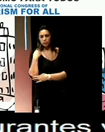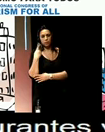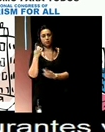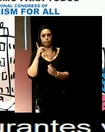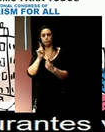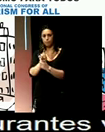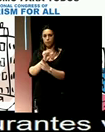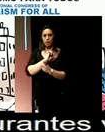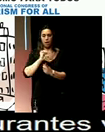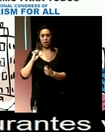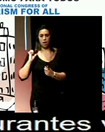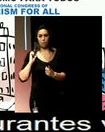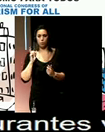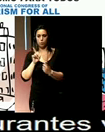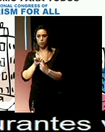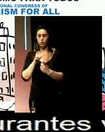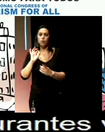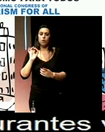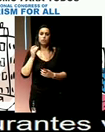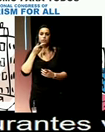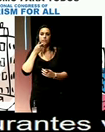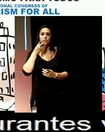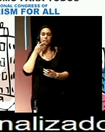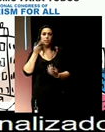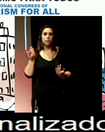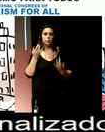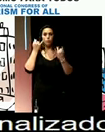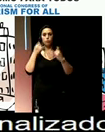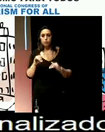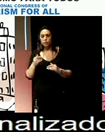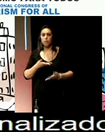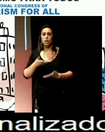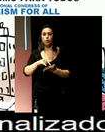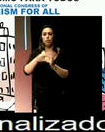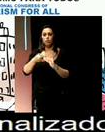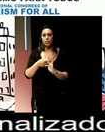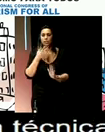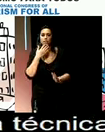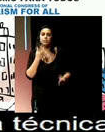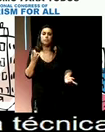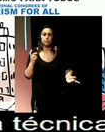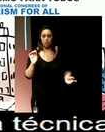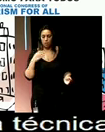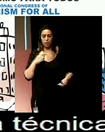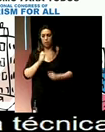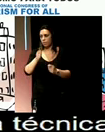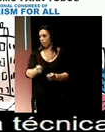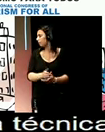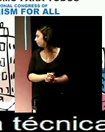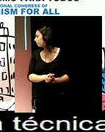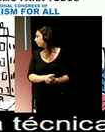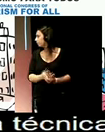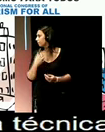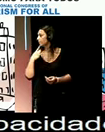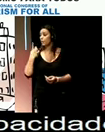rental for persons with disabilities if needed too. Here are some